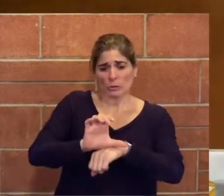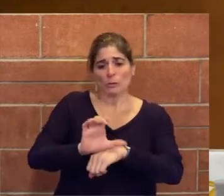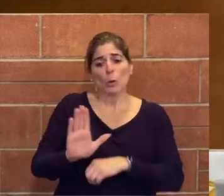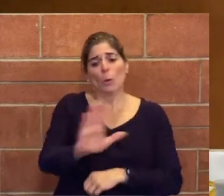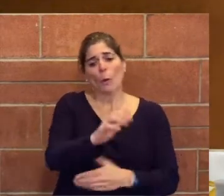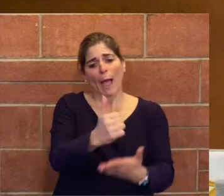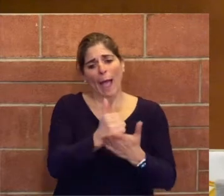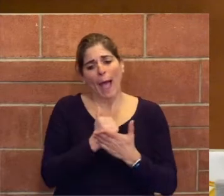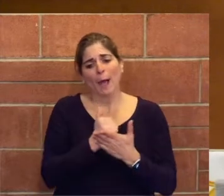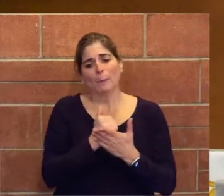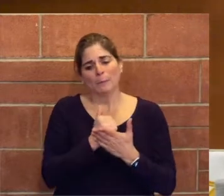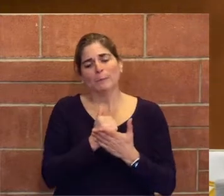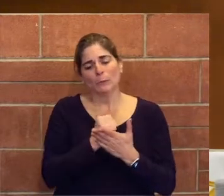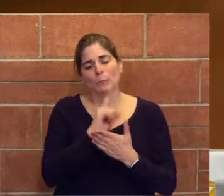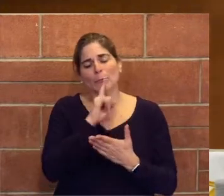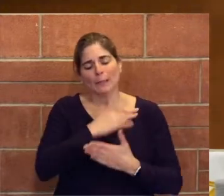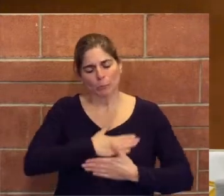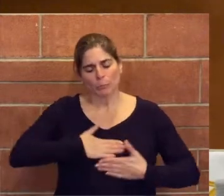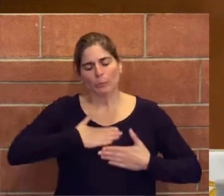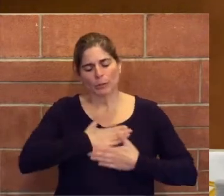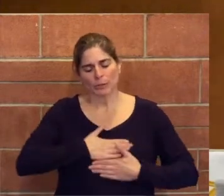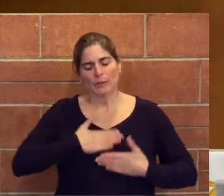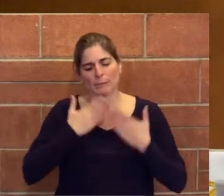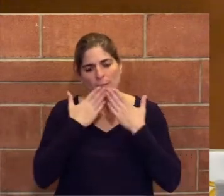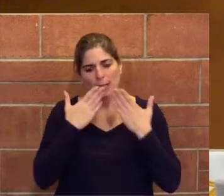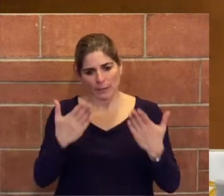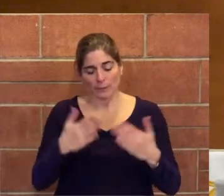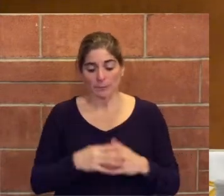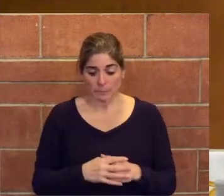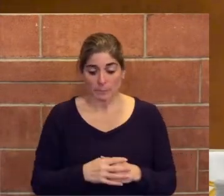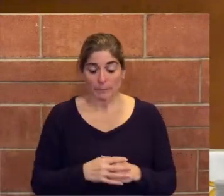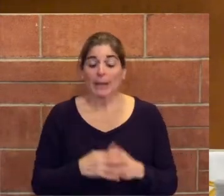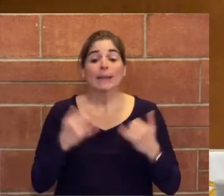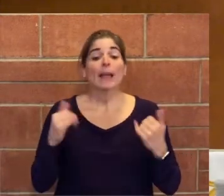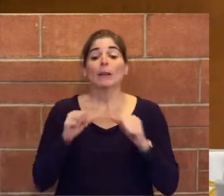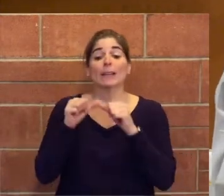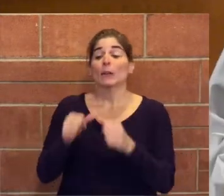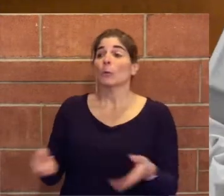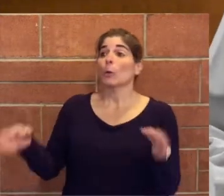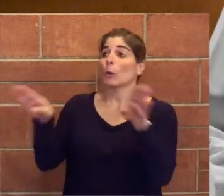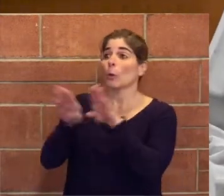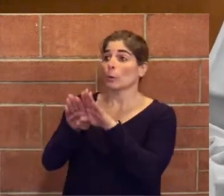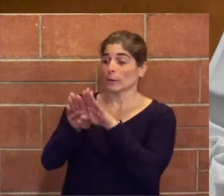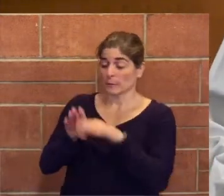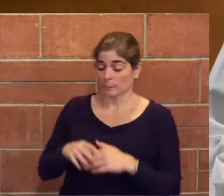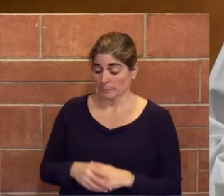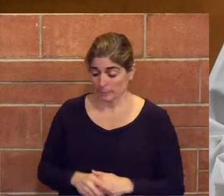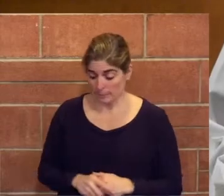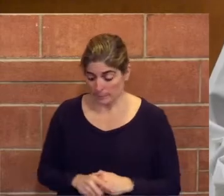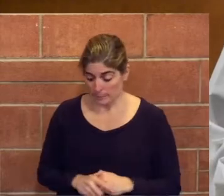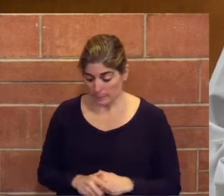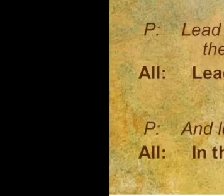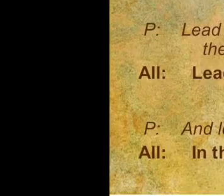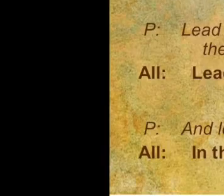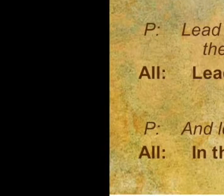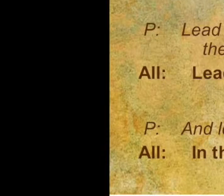churches. Your help is much needed and very much appreciated. Now let us continue with our closing dialogue.